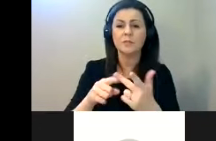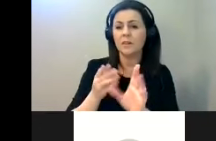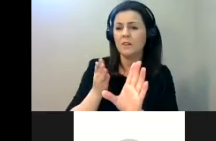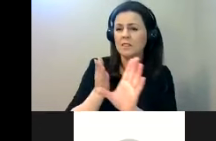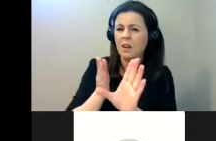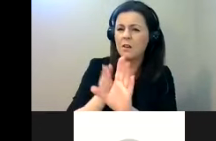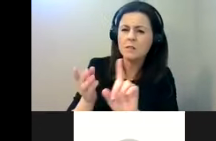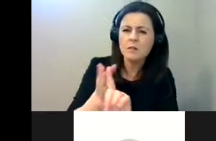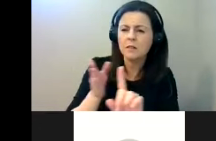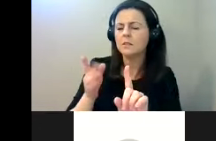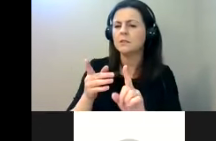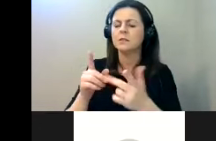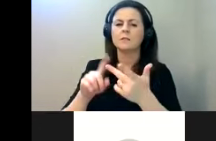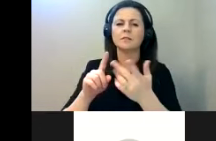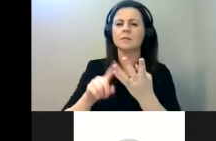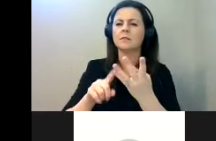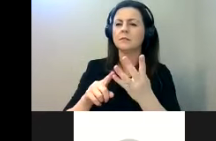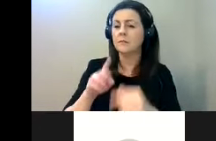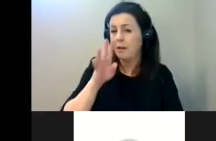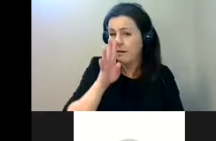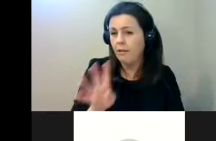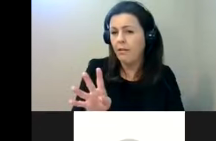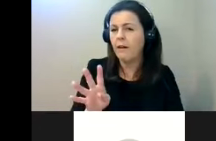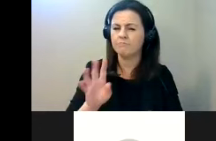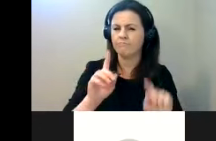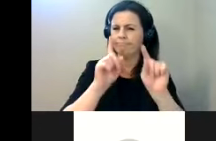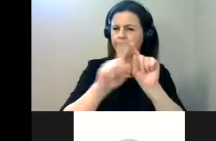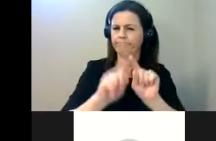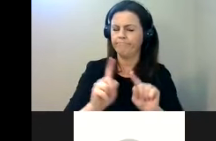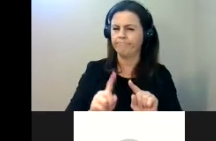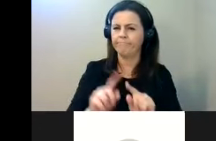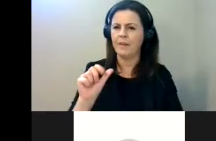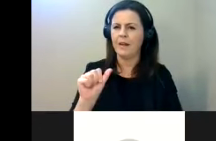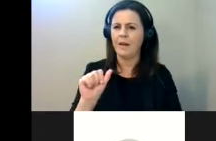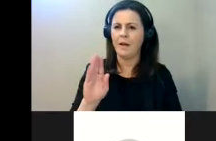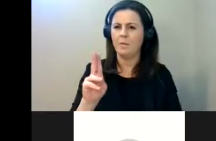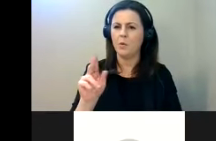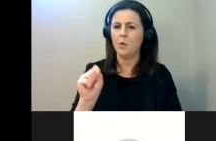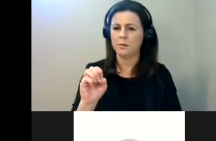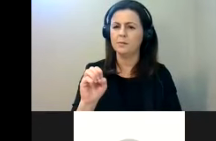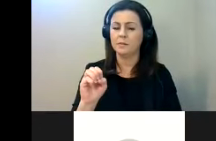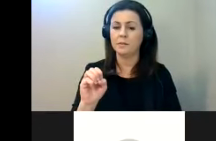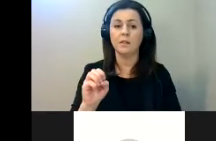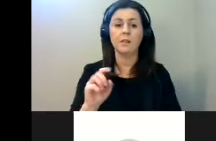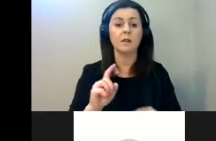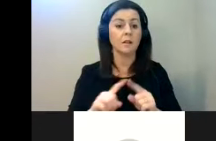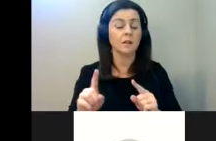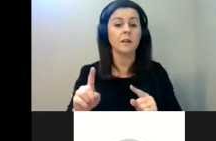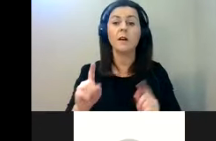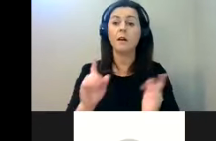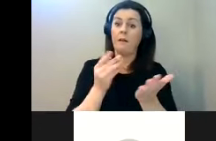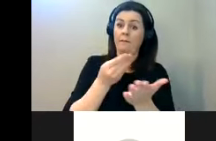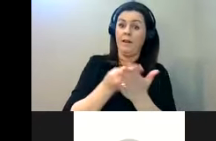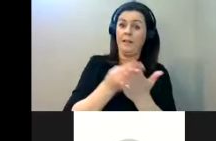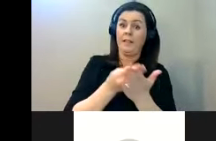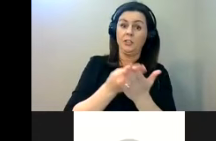be neglect. And according to our Department of Justice, financial abuse is the most commonly reported type of abuse